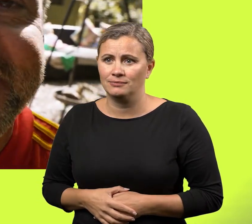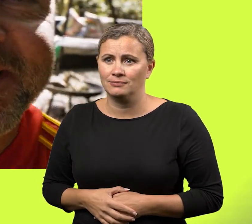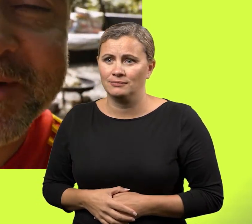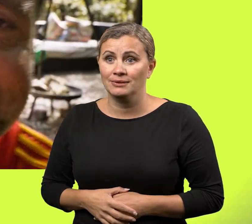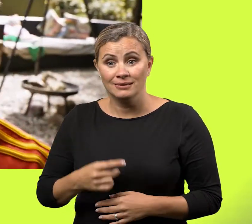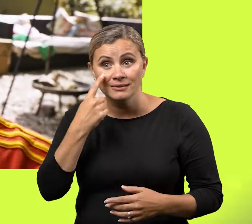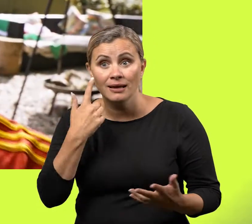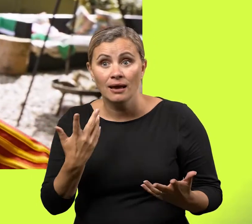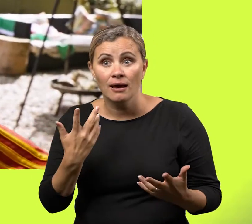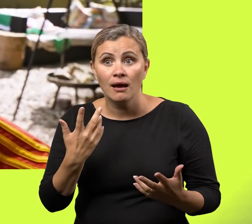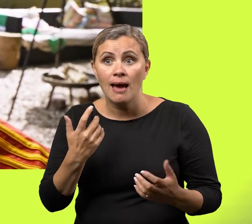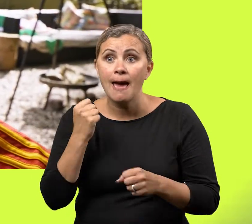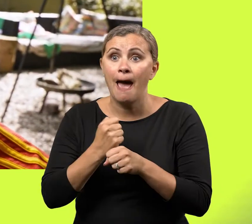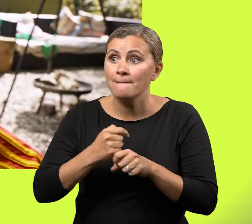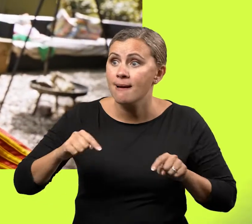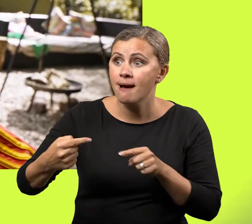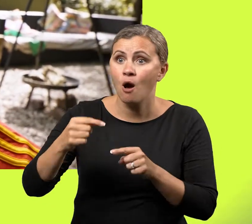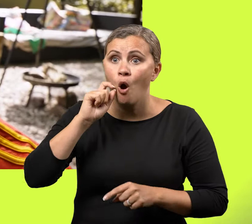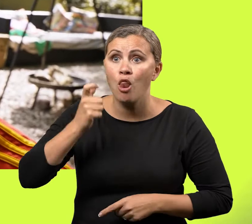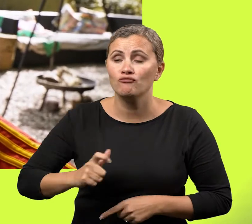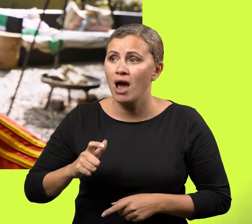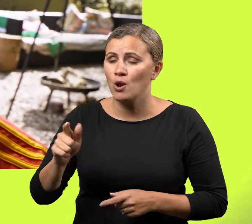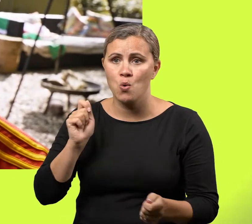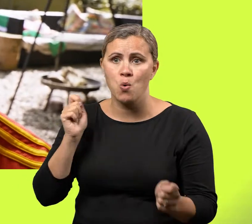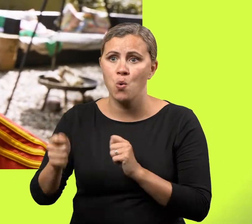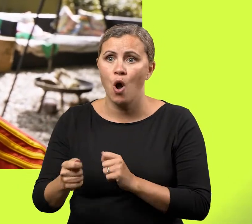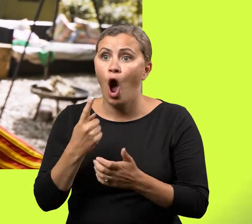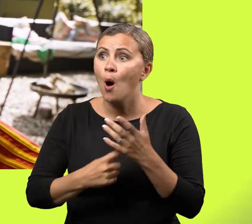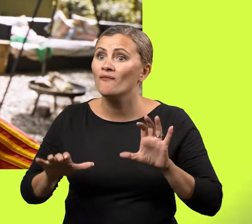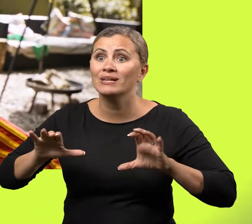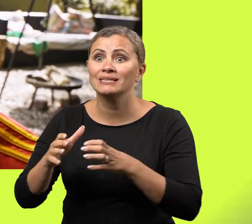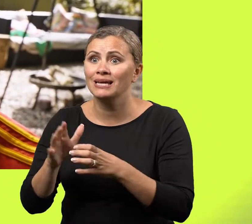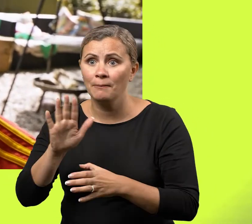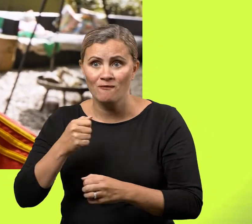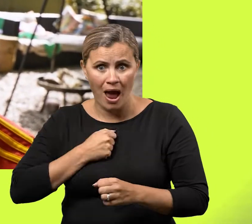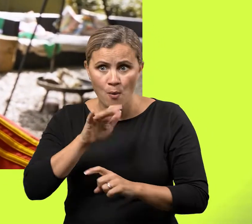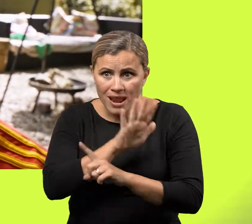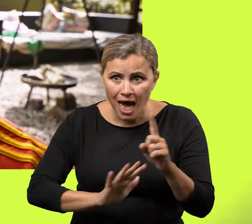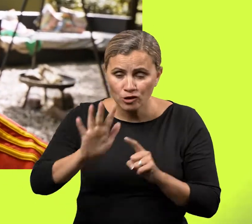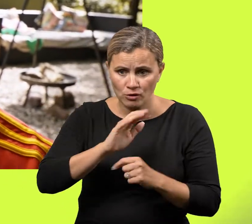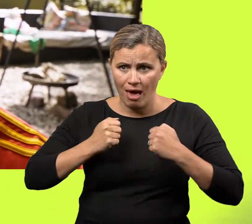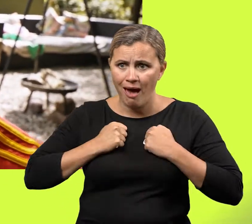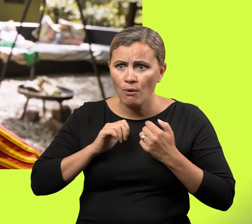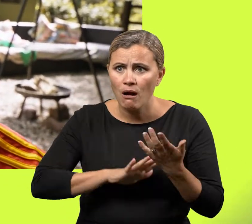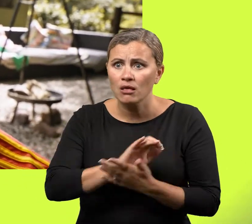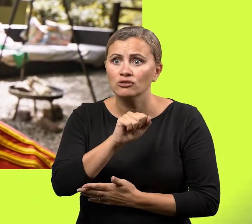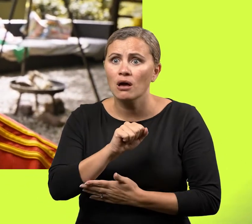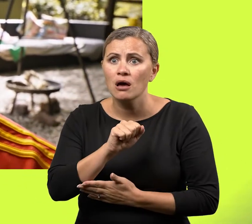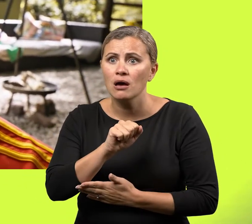See, that game against the Ukraine was a turning point. Not just for the team, but for our nation, our